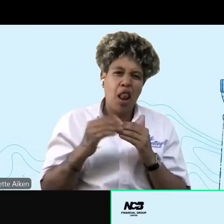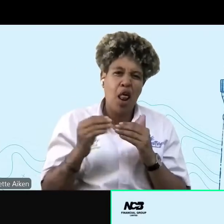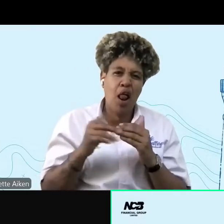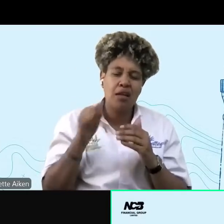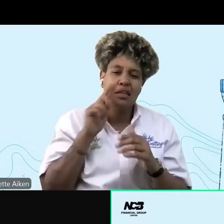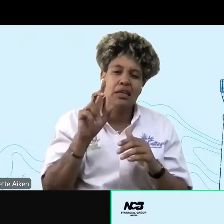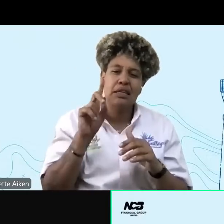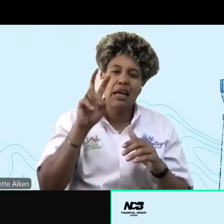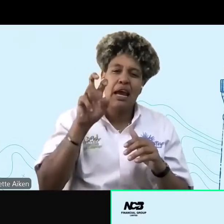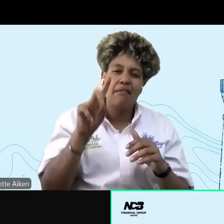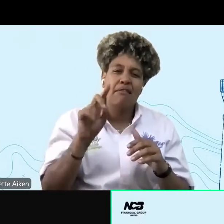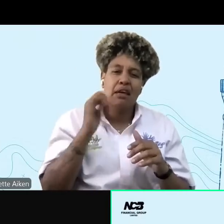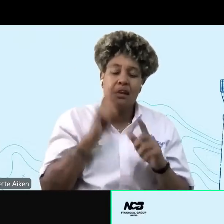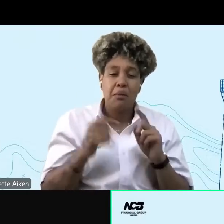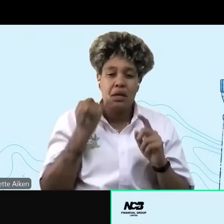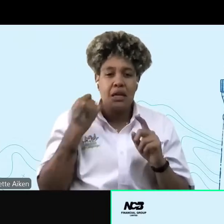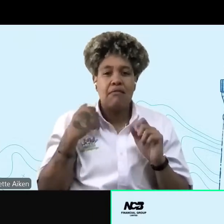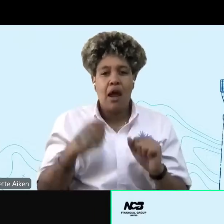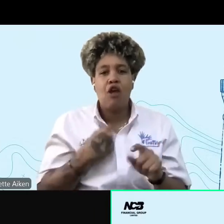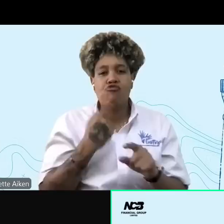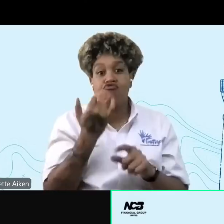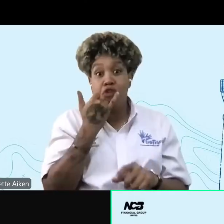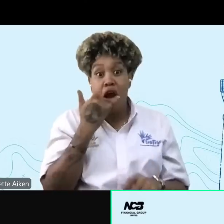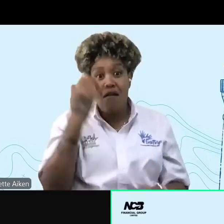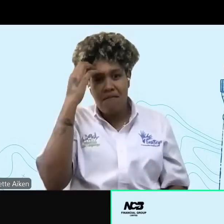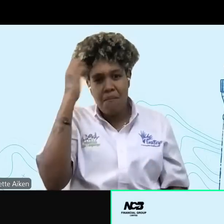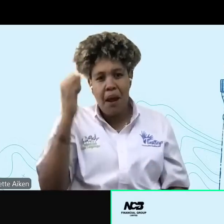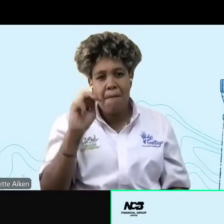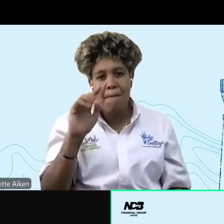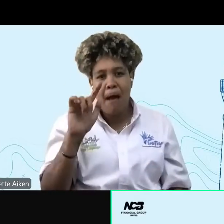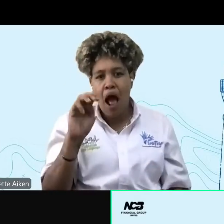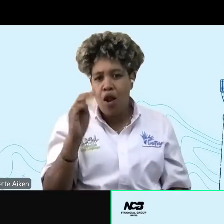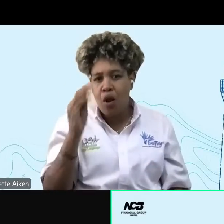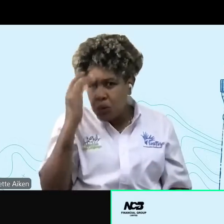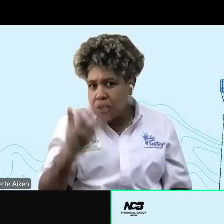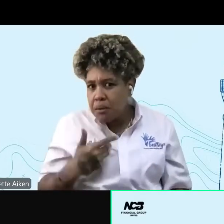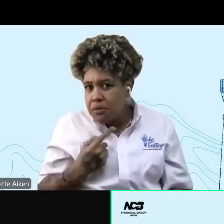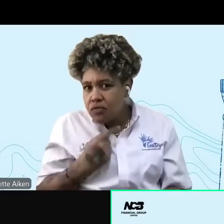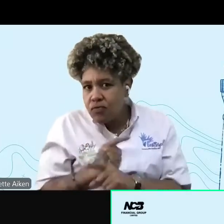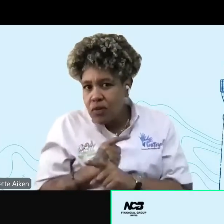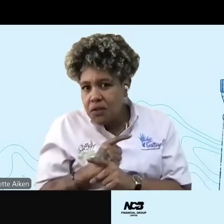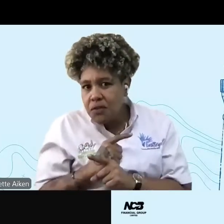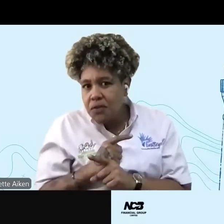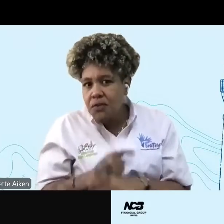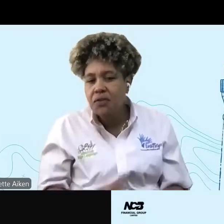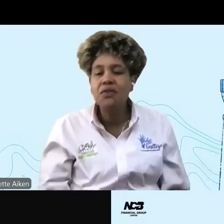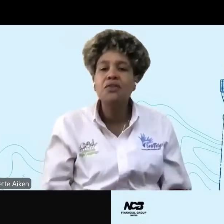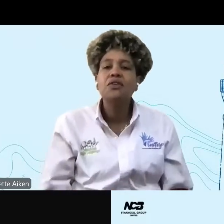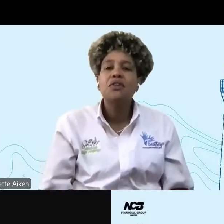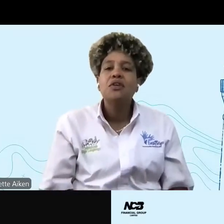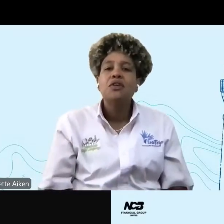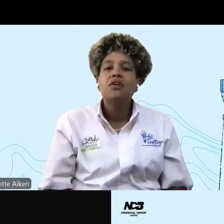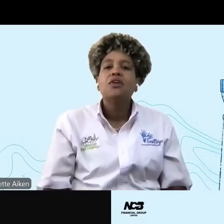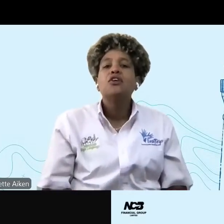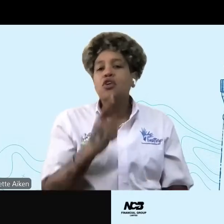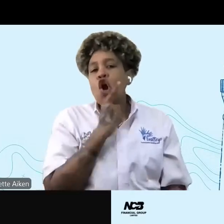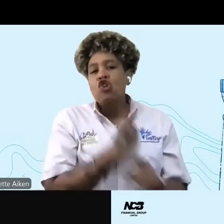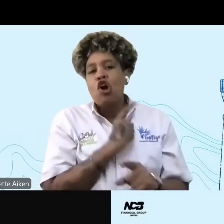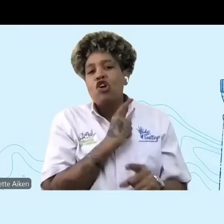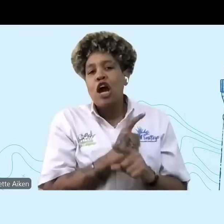David. But if I got that wrong off memory, Malcolm will clarify. Okay. Sure. So you're